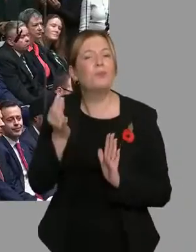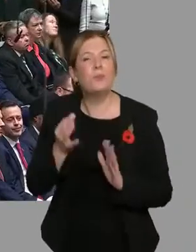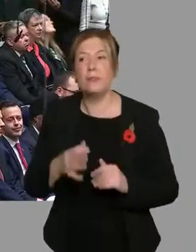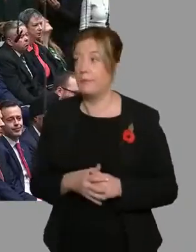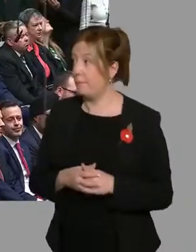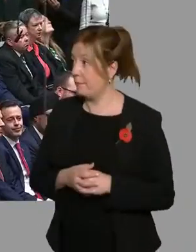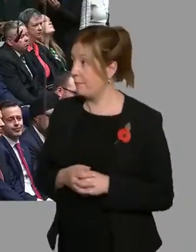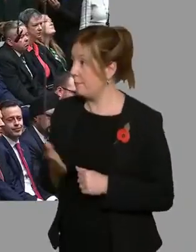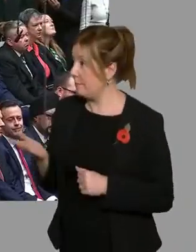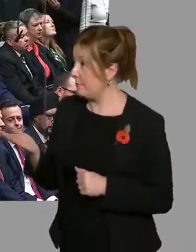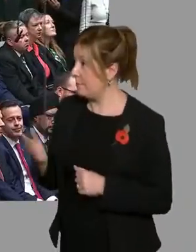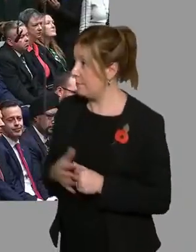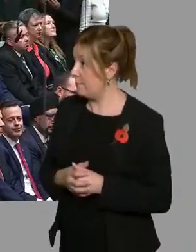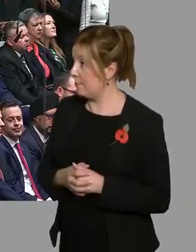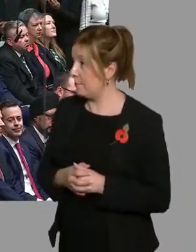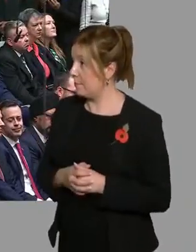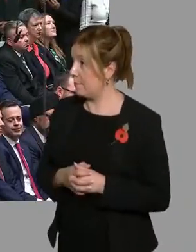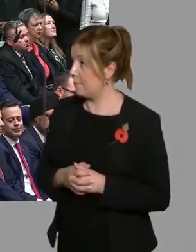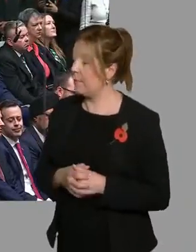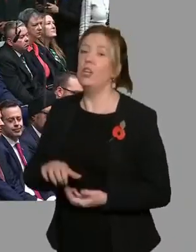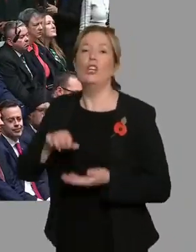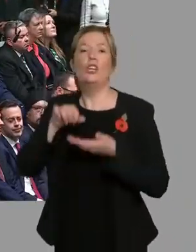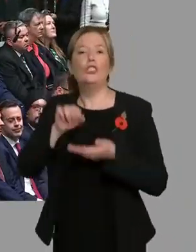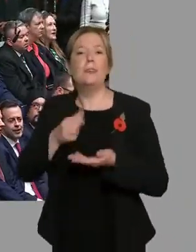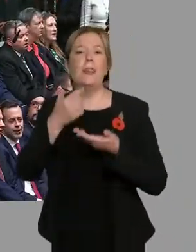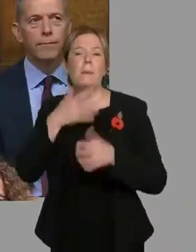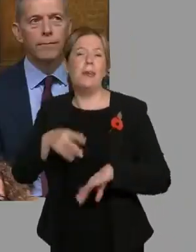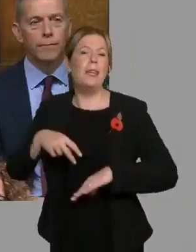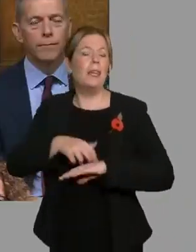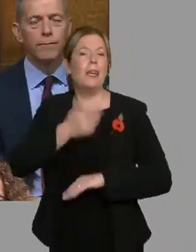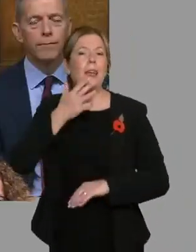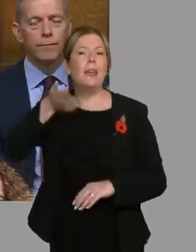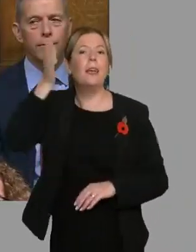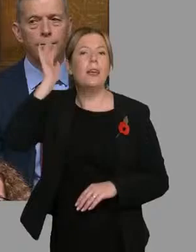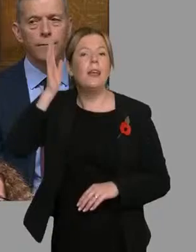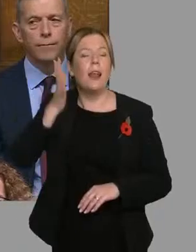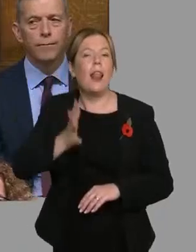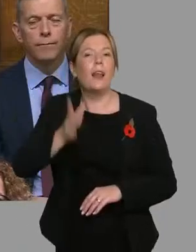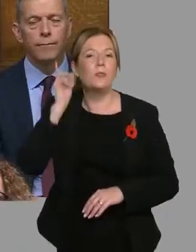week, we were left a toxic legacy by the previous government,